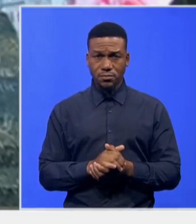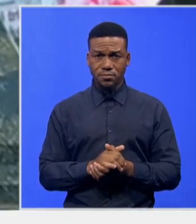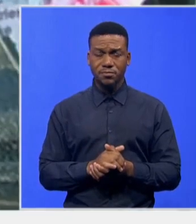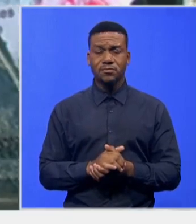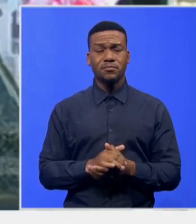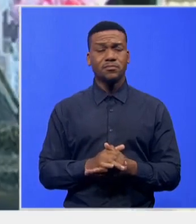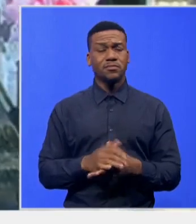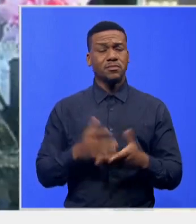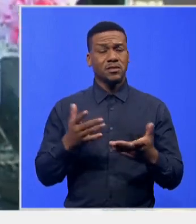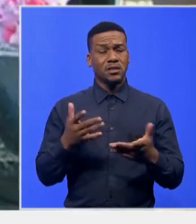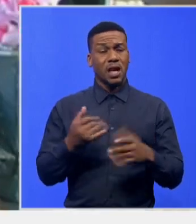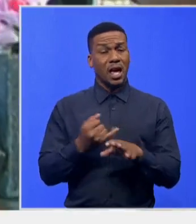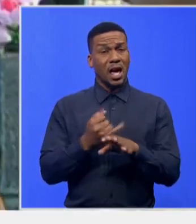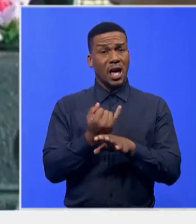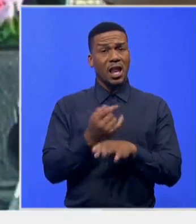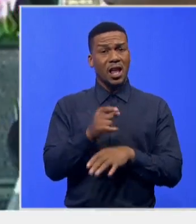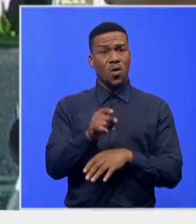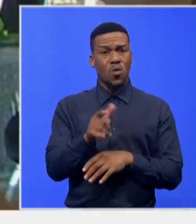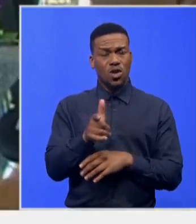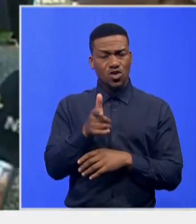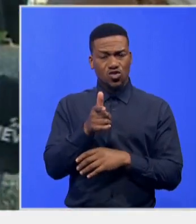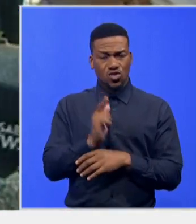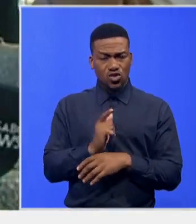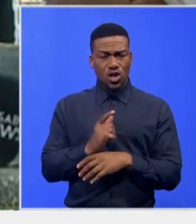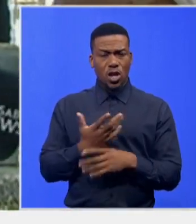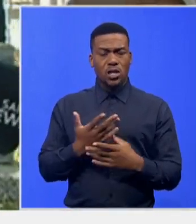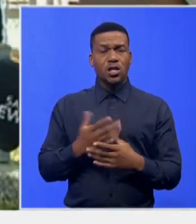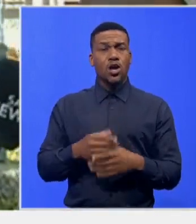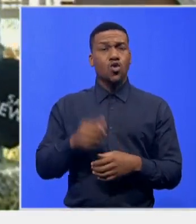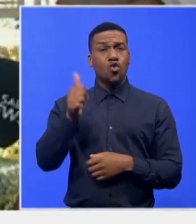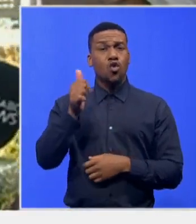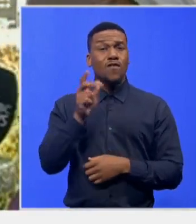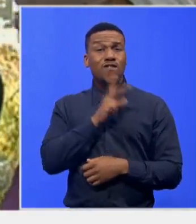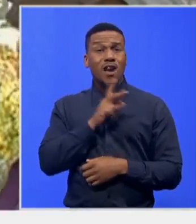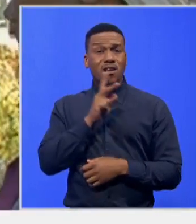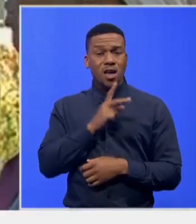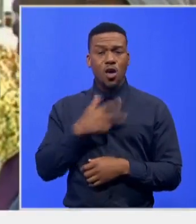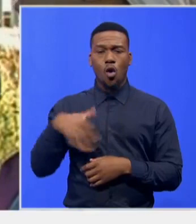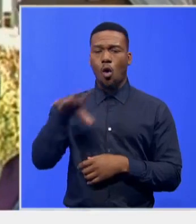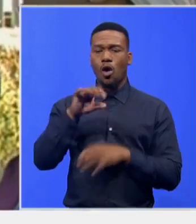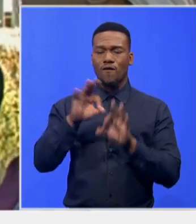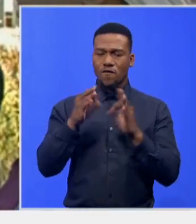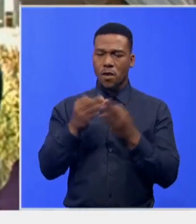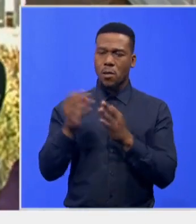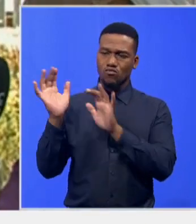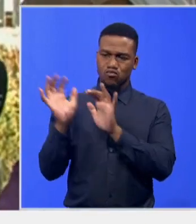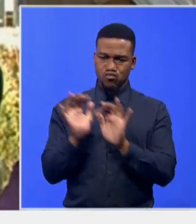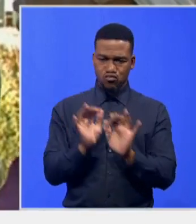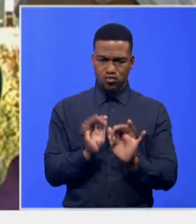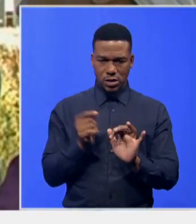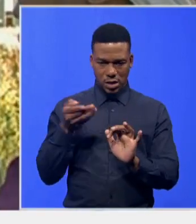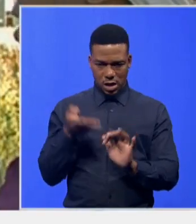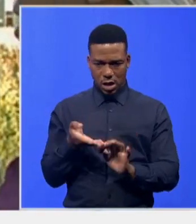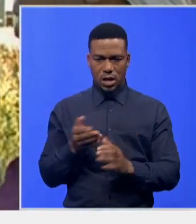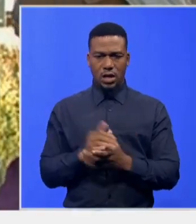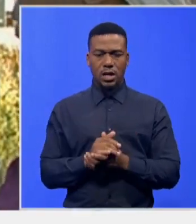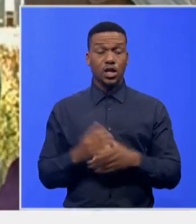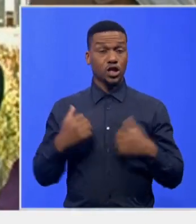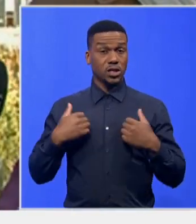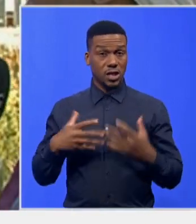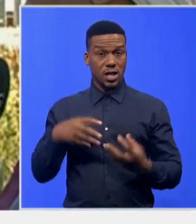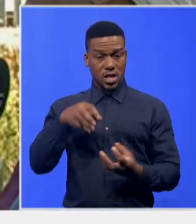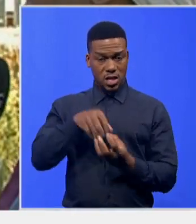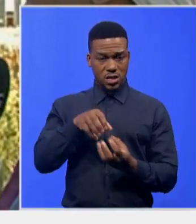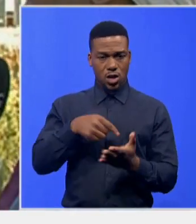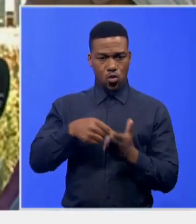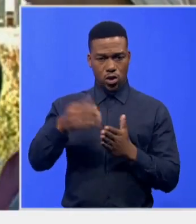me earlier that Good Friday is that time when the entire family will be here, hence it's how you start this Easter weekend. Why is it